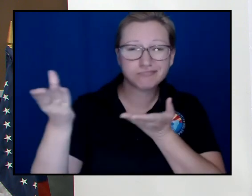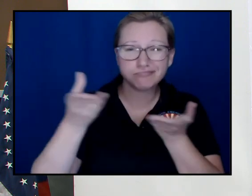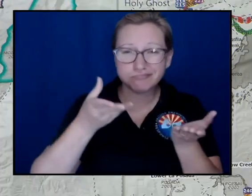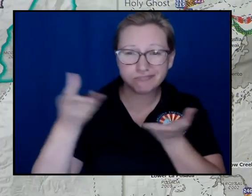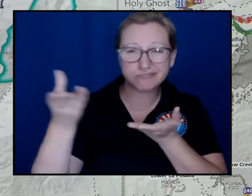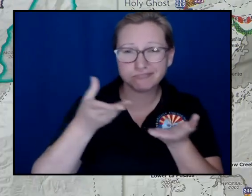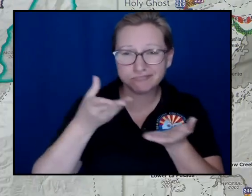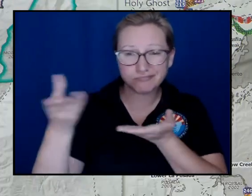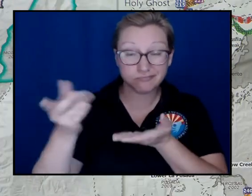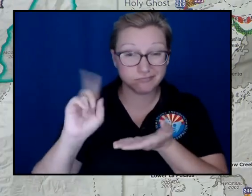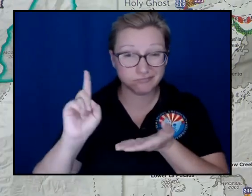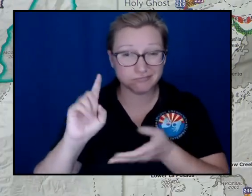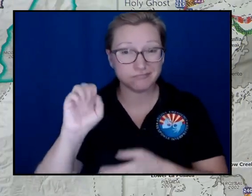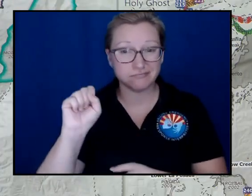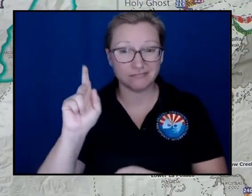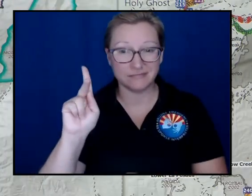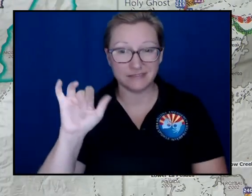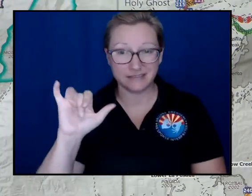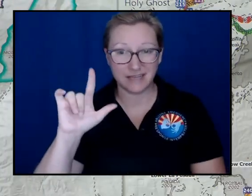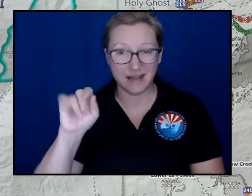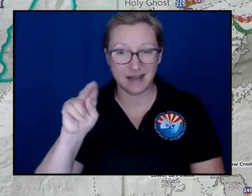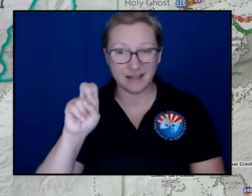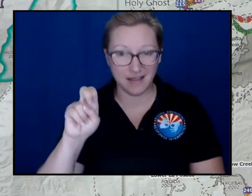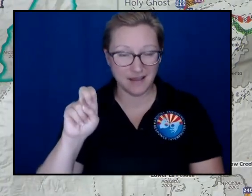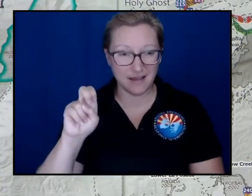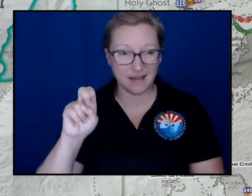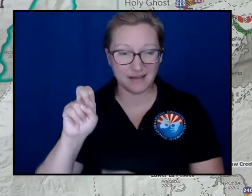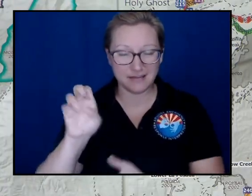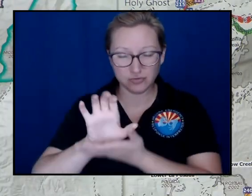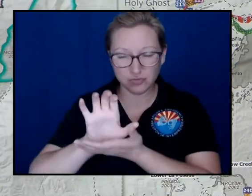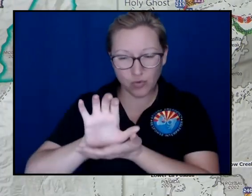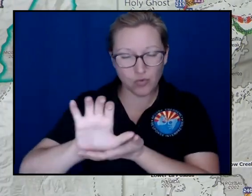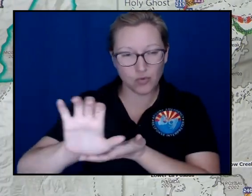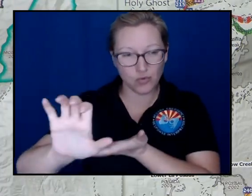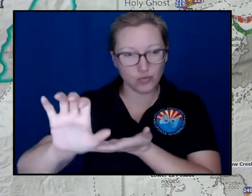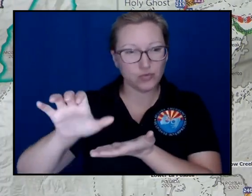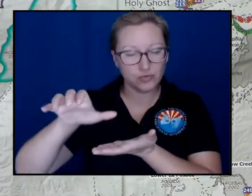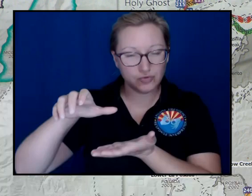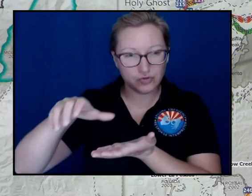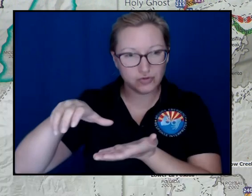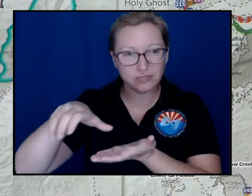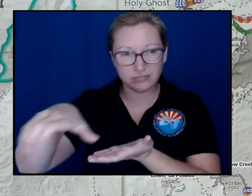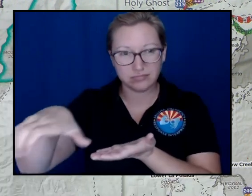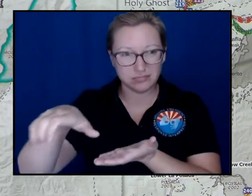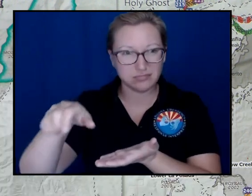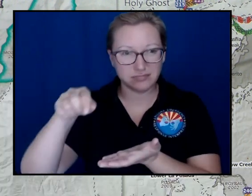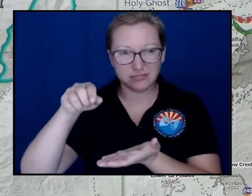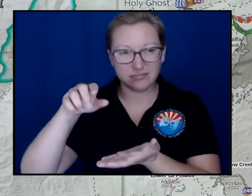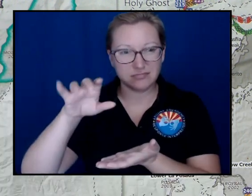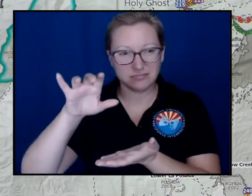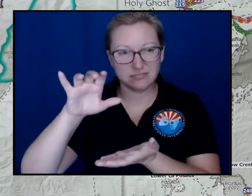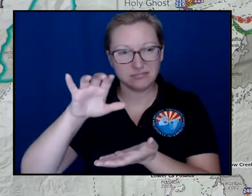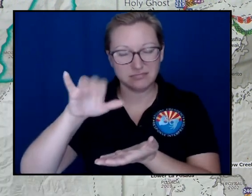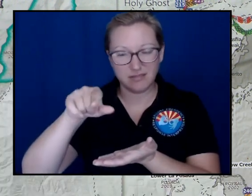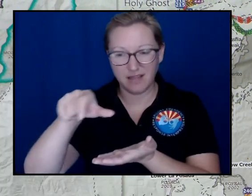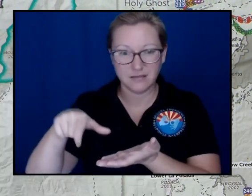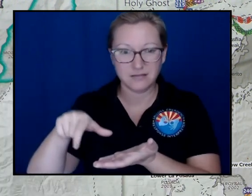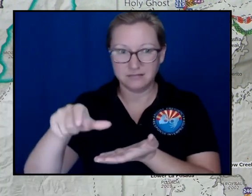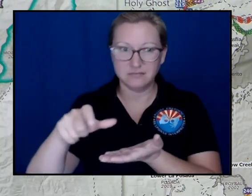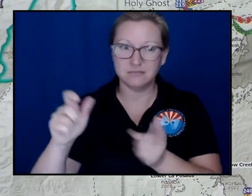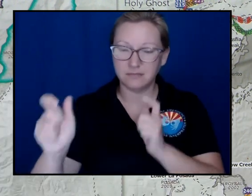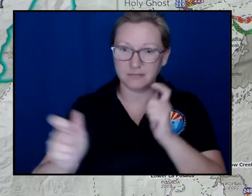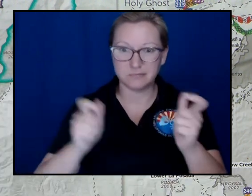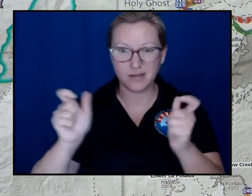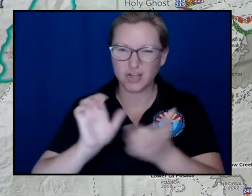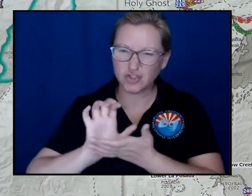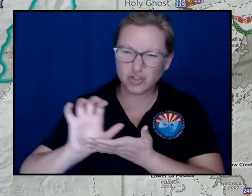the Skyline, a dozer line. So this Skyline dozer line is pretty large. So